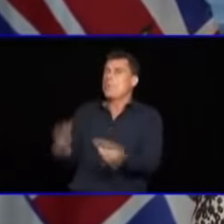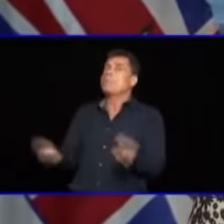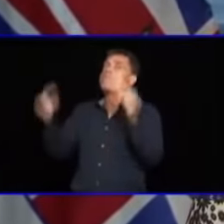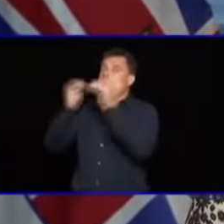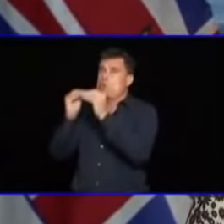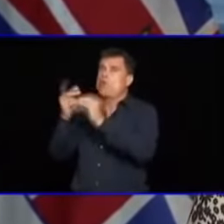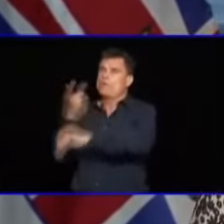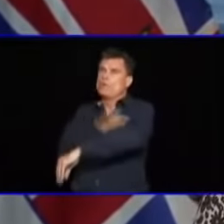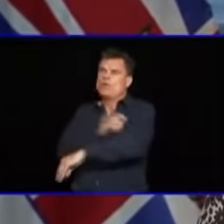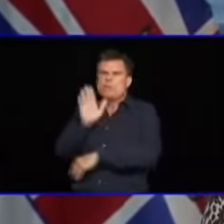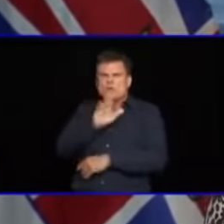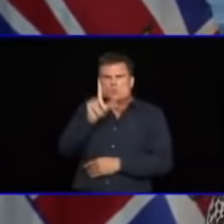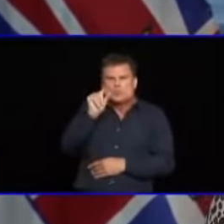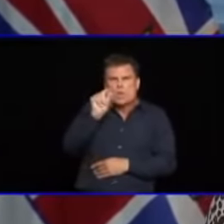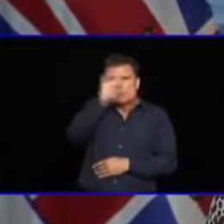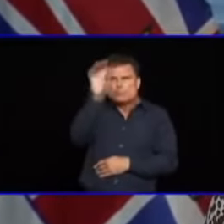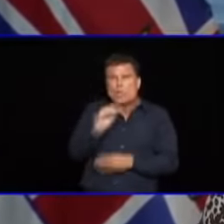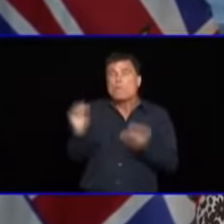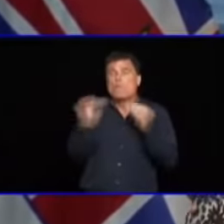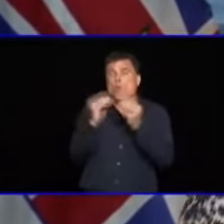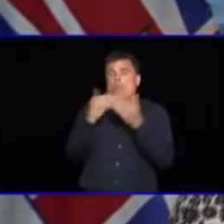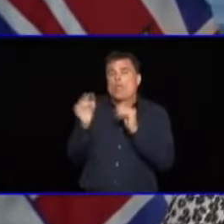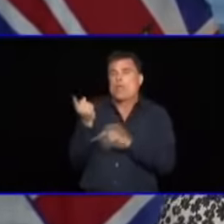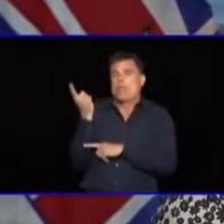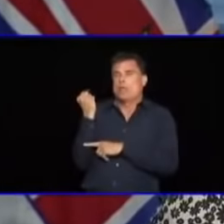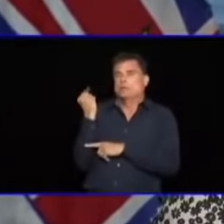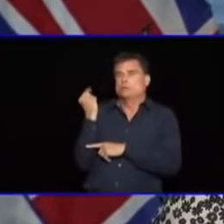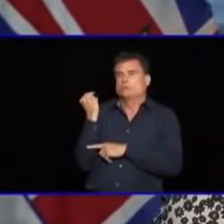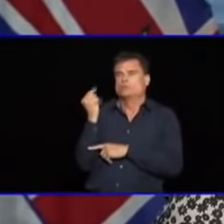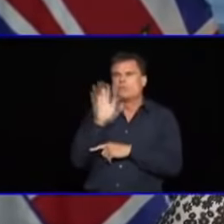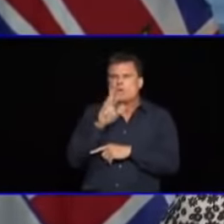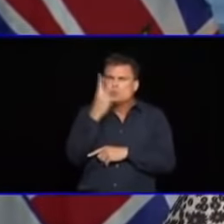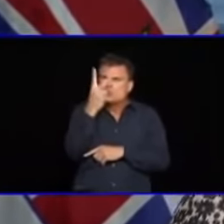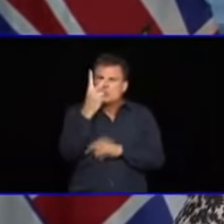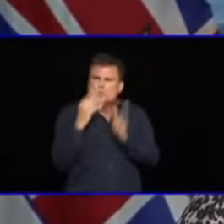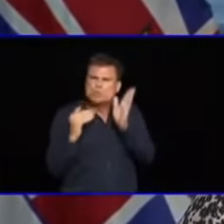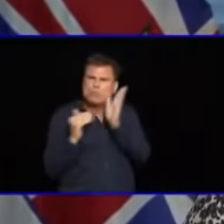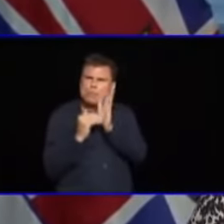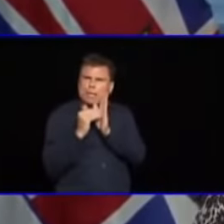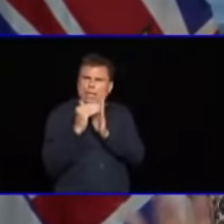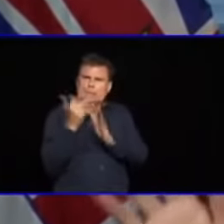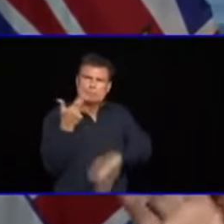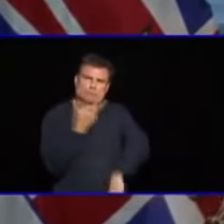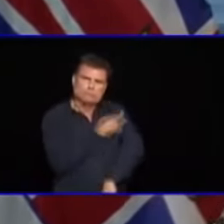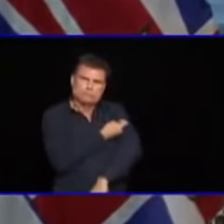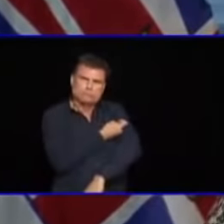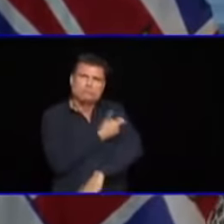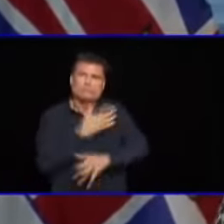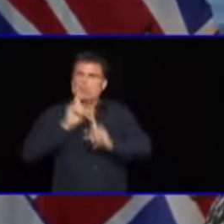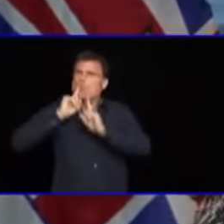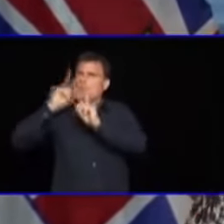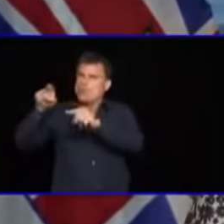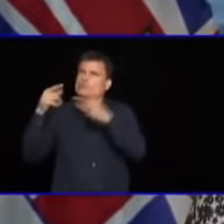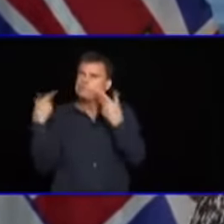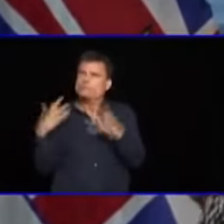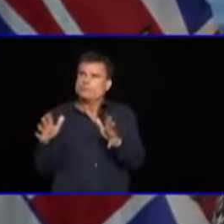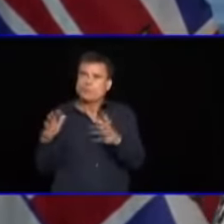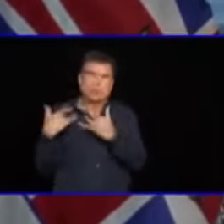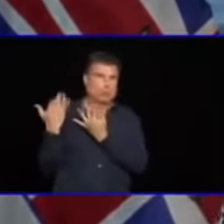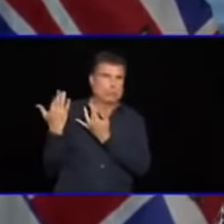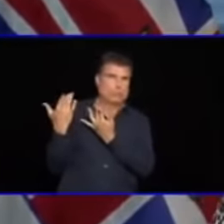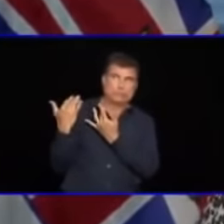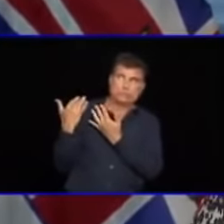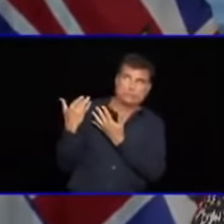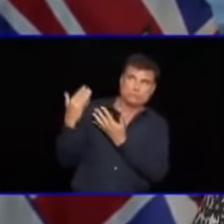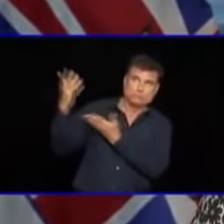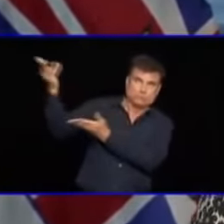about 20% our extra. I think we're close to 2 million doses this year. On that next week. But we will be,